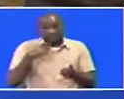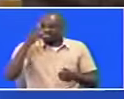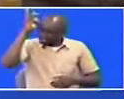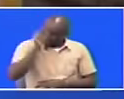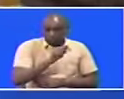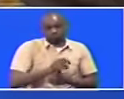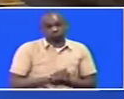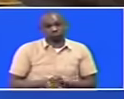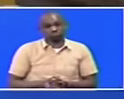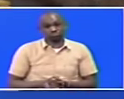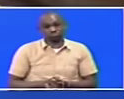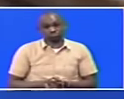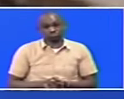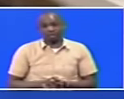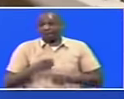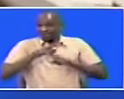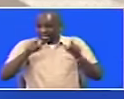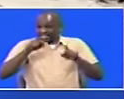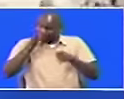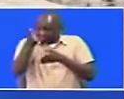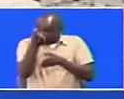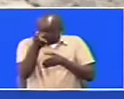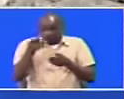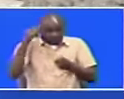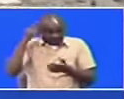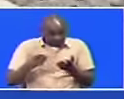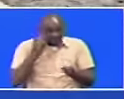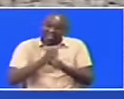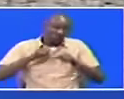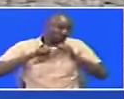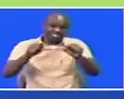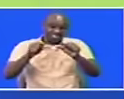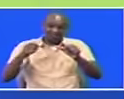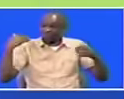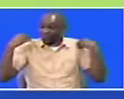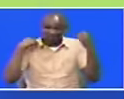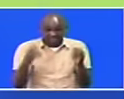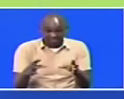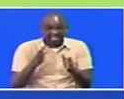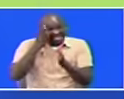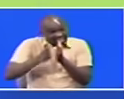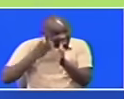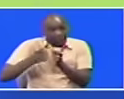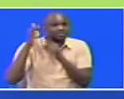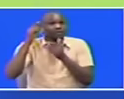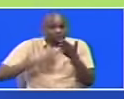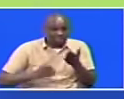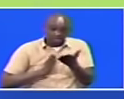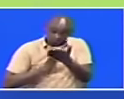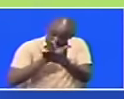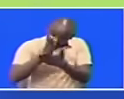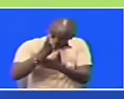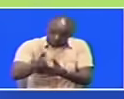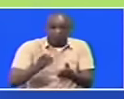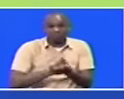no. But on the ground, work continues uninterrupted. The railway is expected to go the